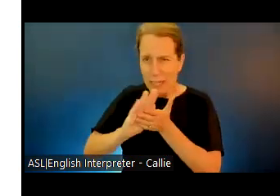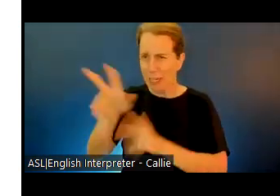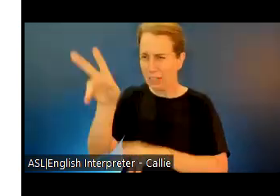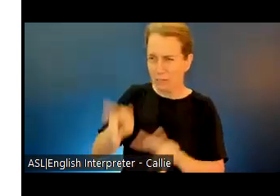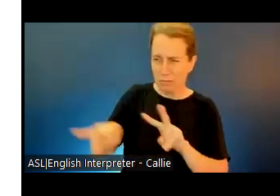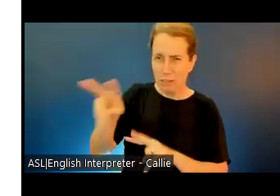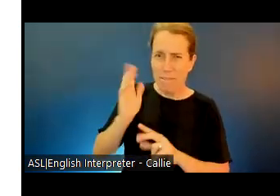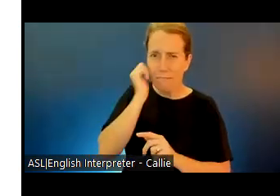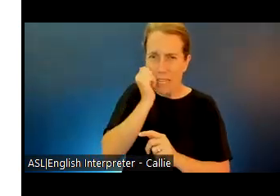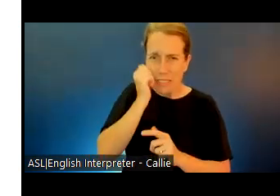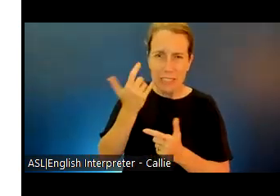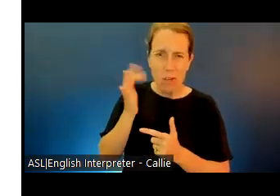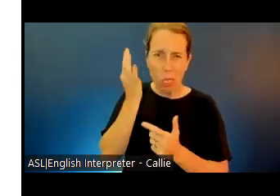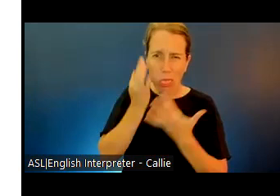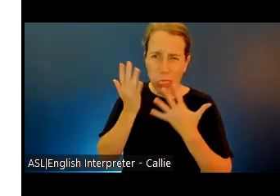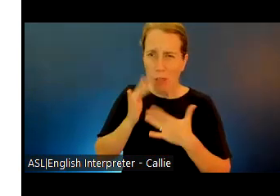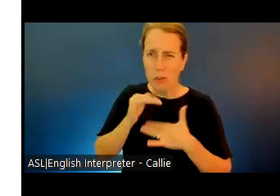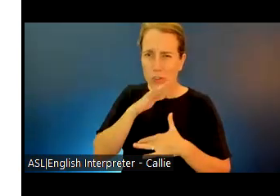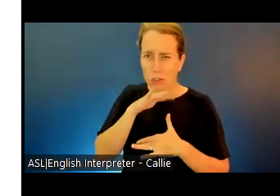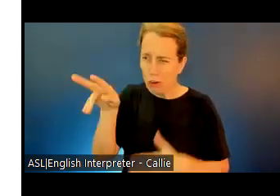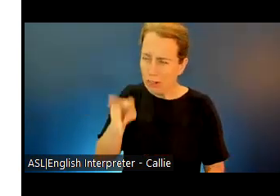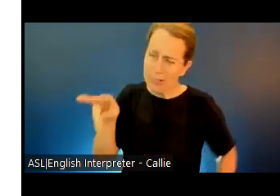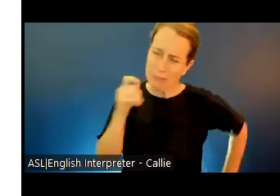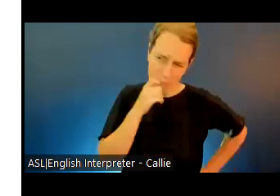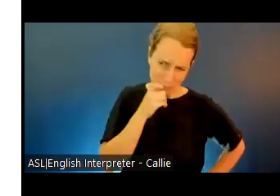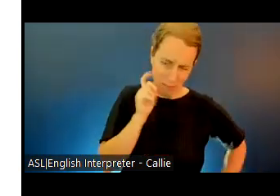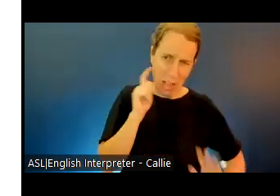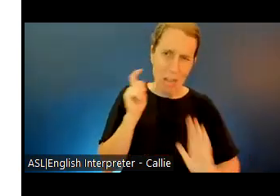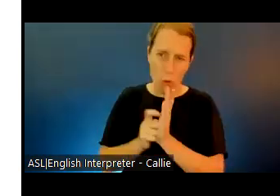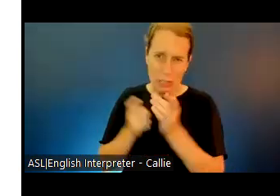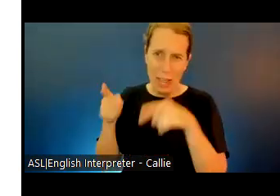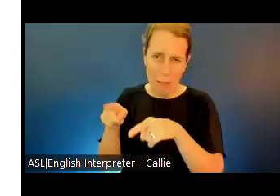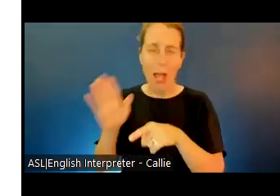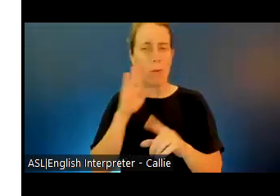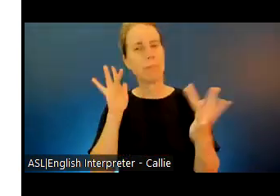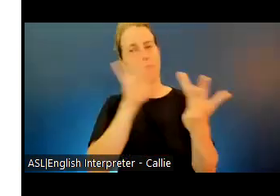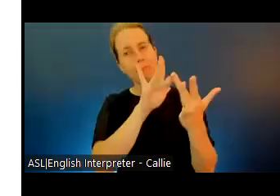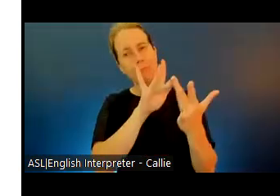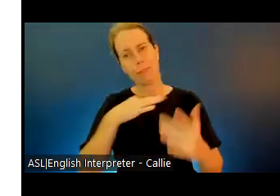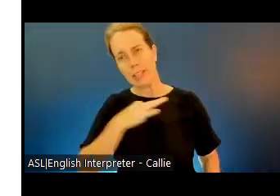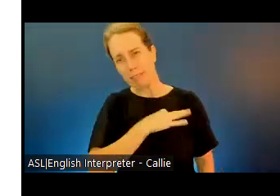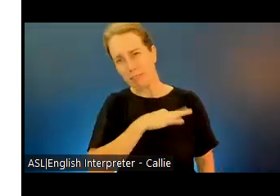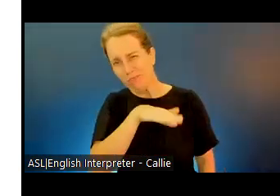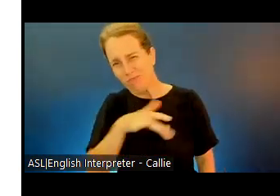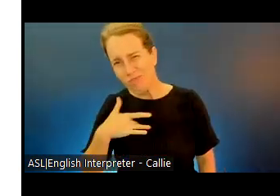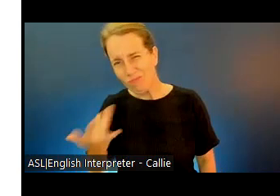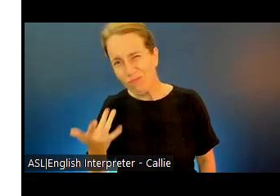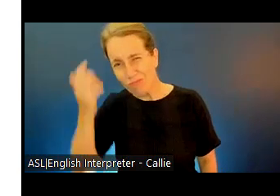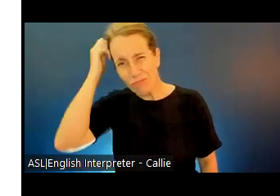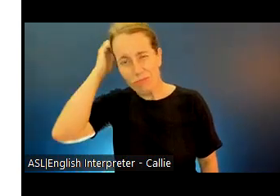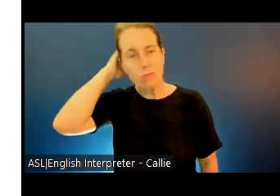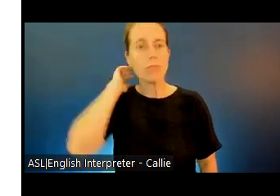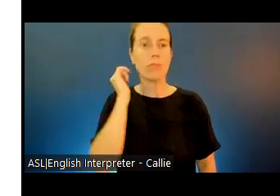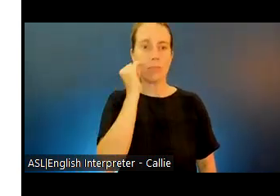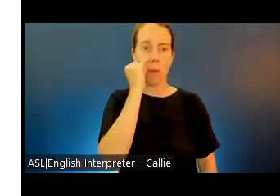staff and trying to have a discussion about what's happening there. Unattended or untreated health problems, again, sort of drawing